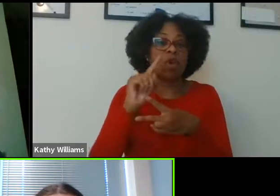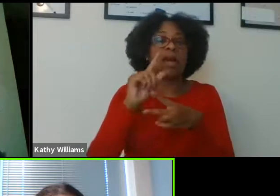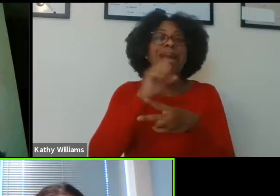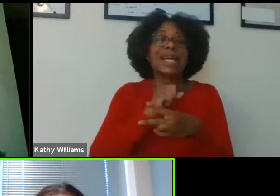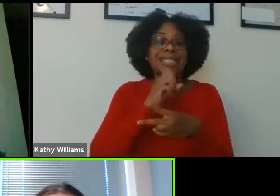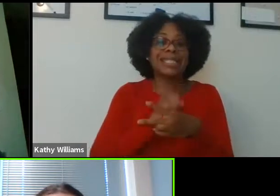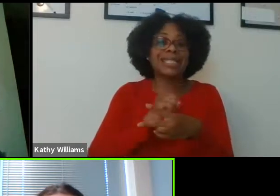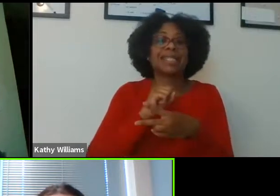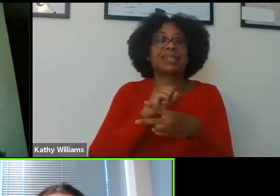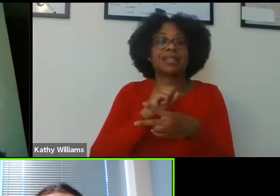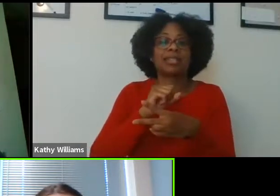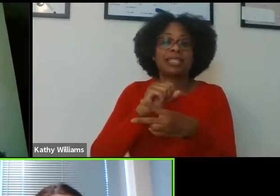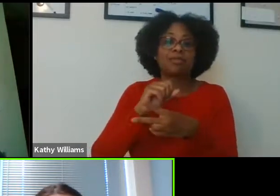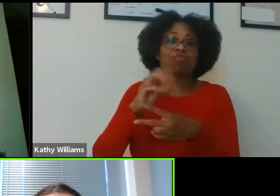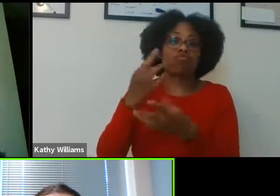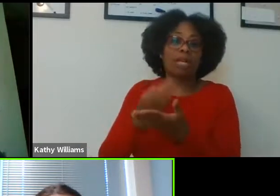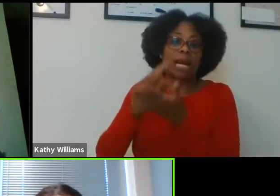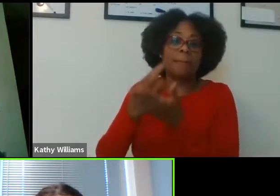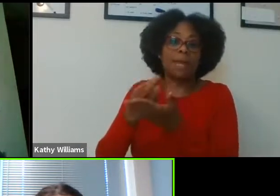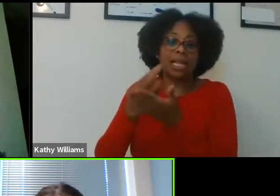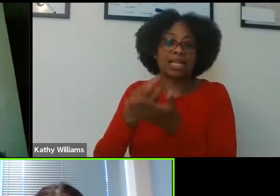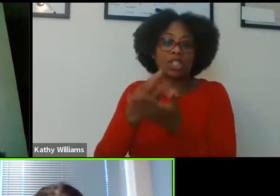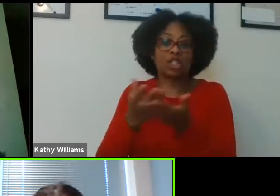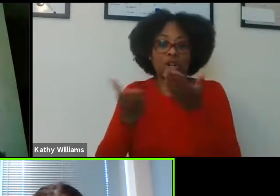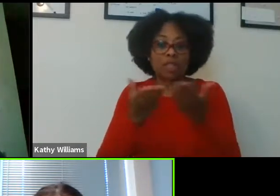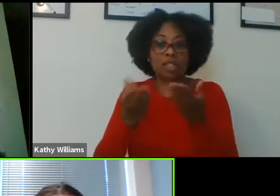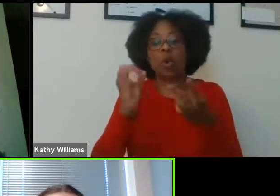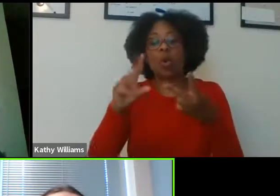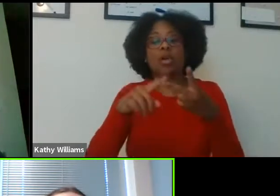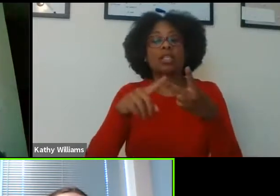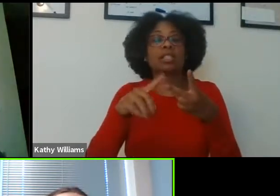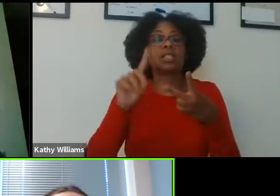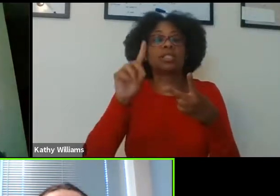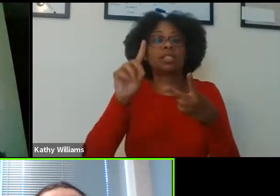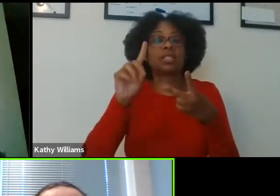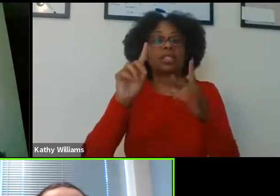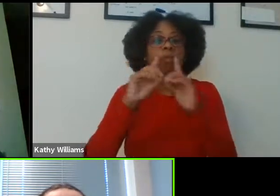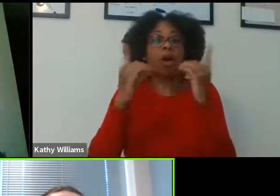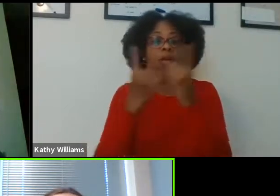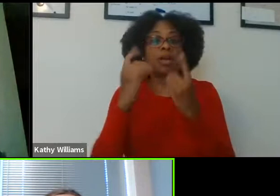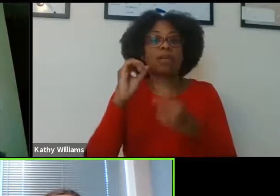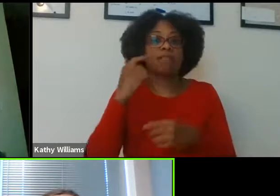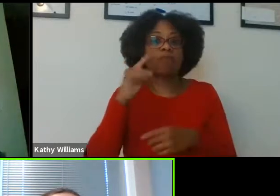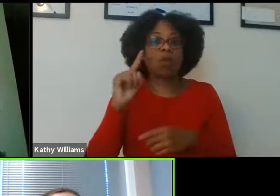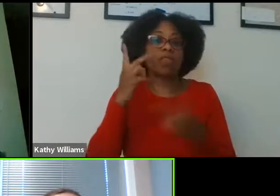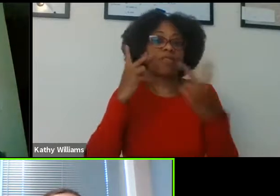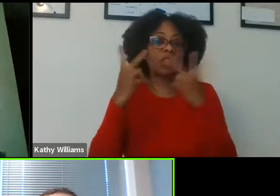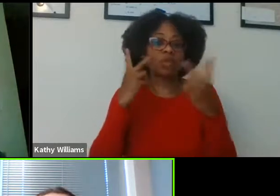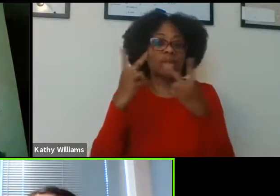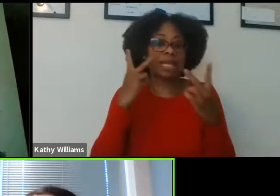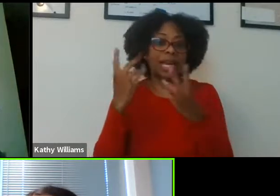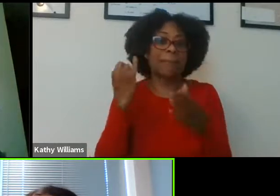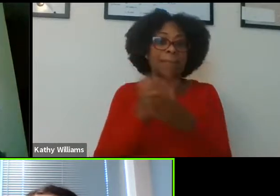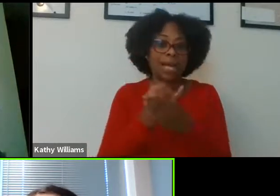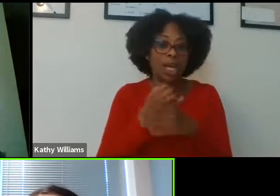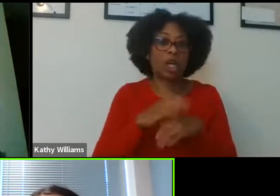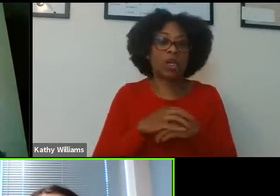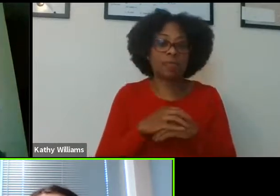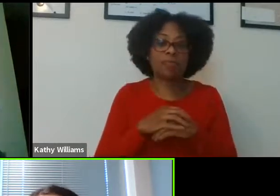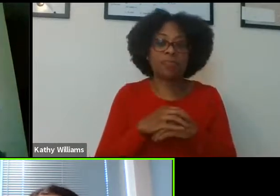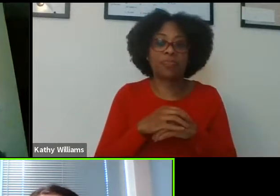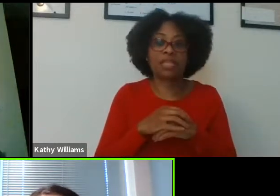Services or the Department for the Blind and Vision Impaired. One thing that we advocate for is that